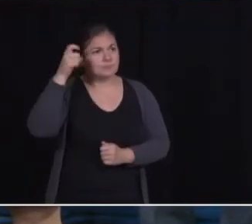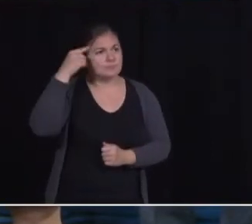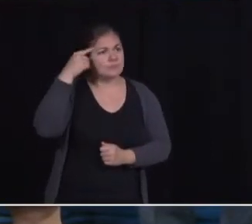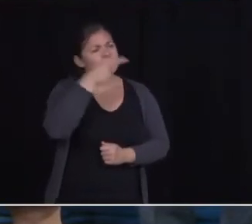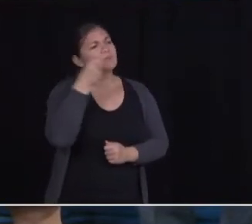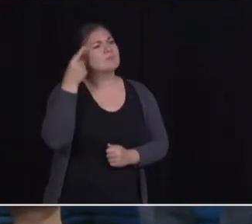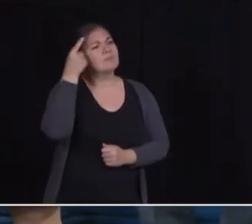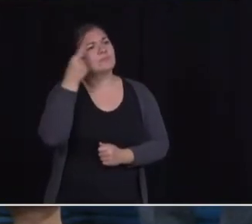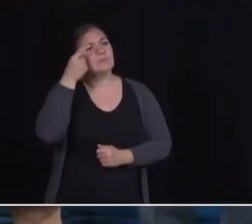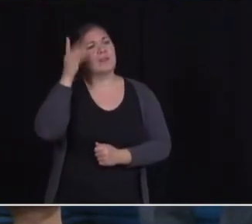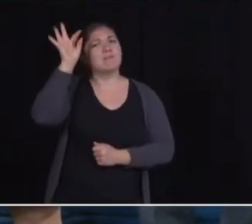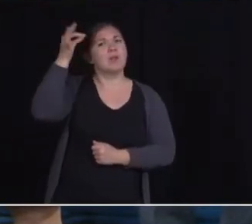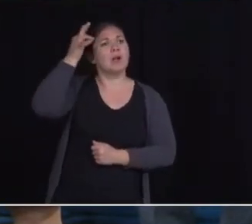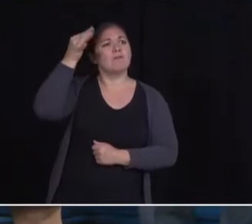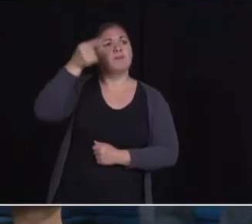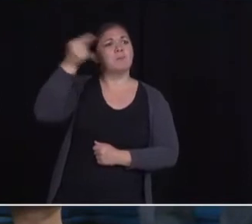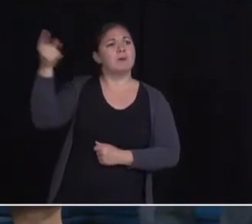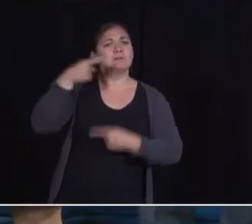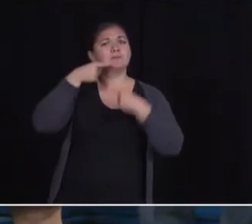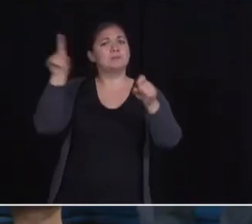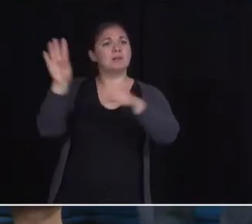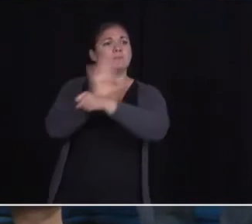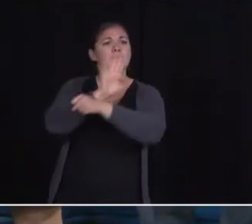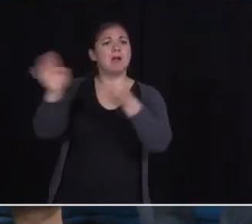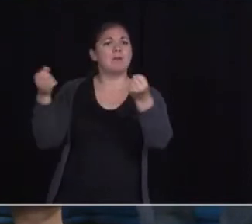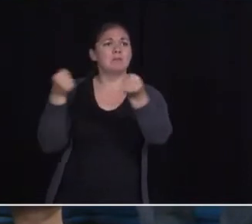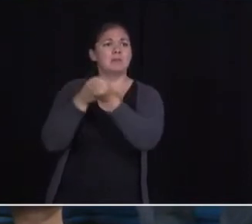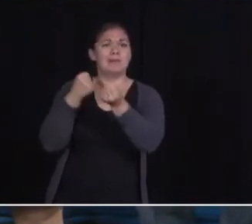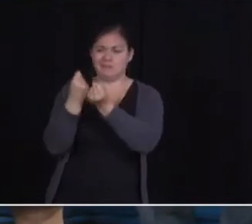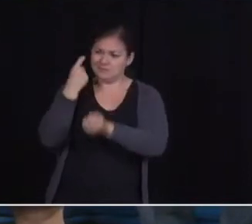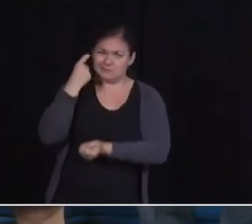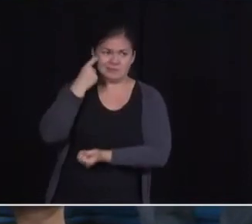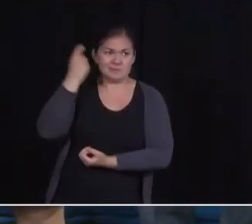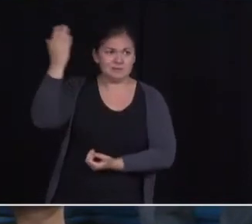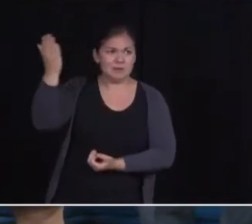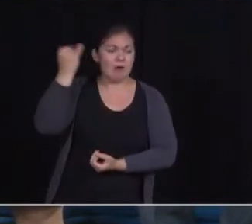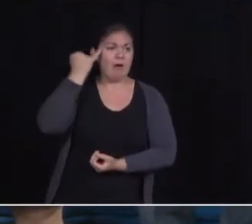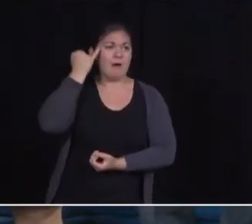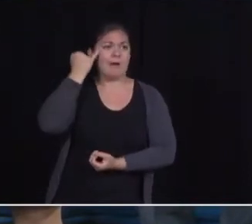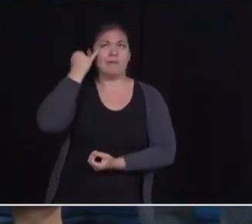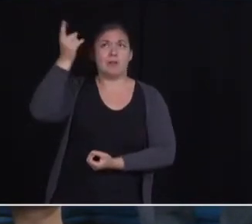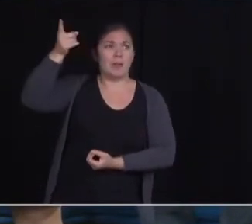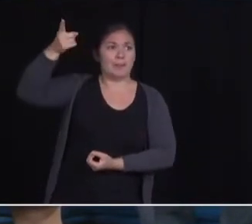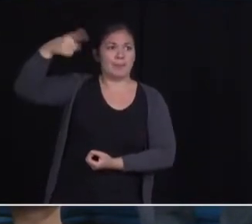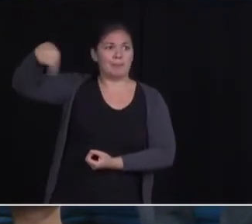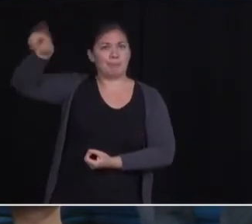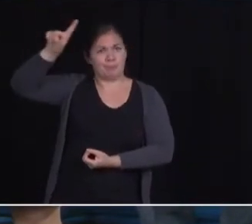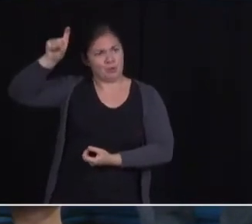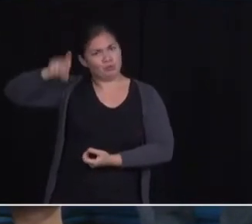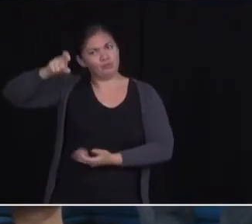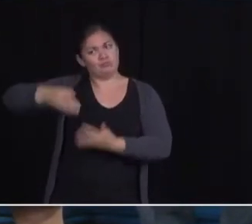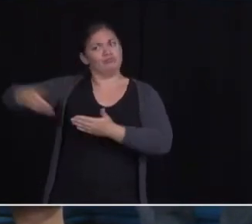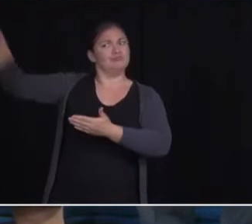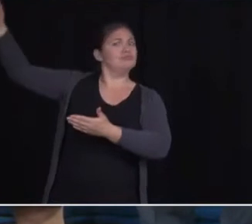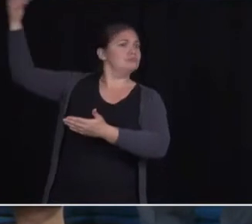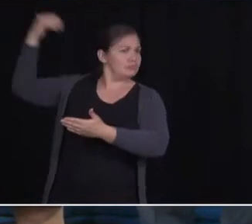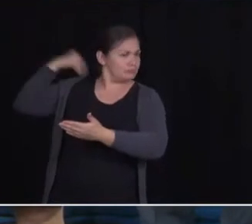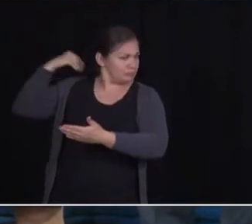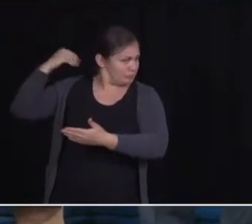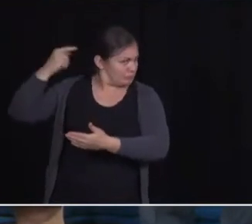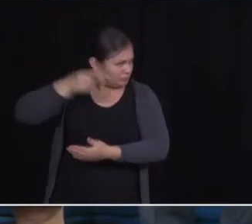business supports today. If they had been able to announce them earlier, might that have might you have imposed these